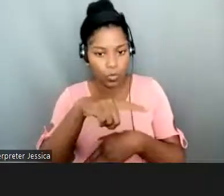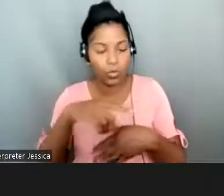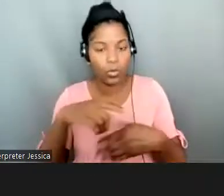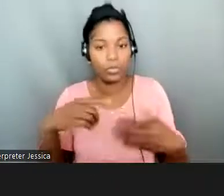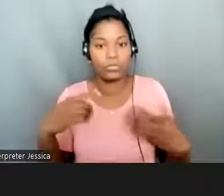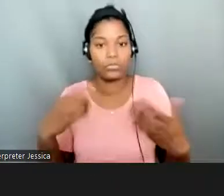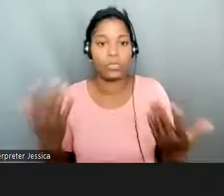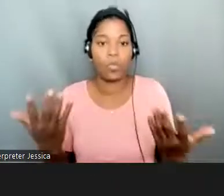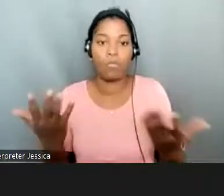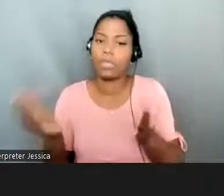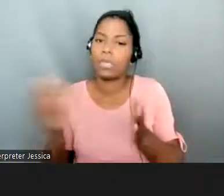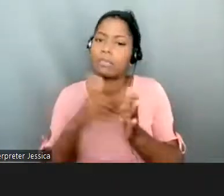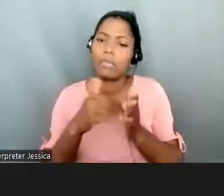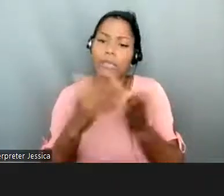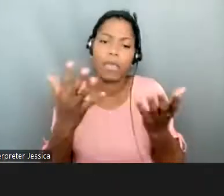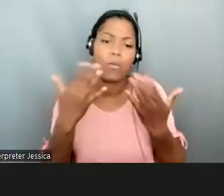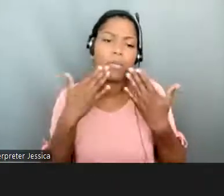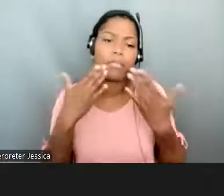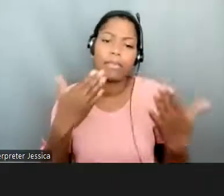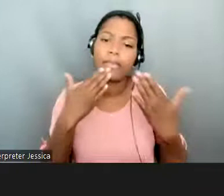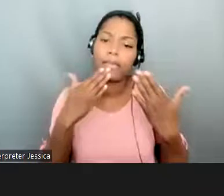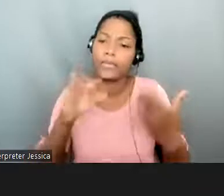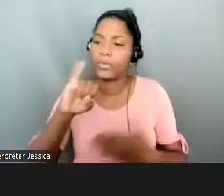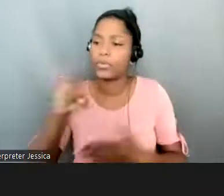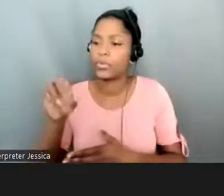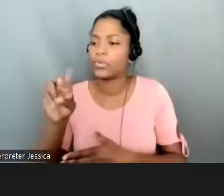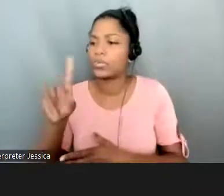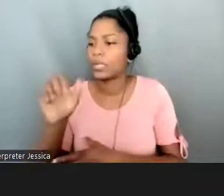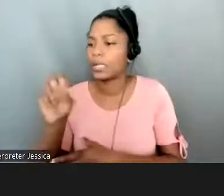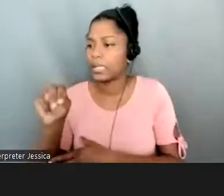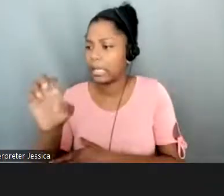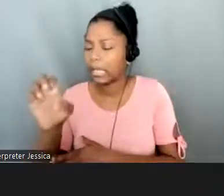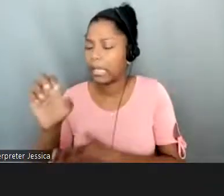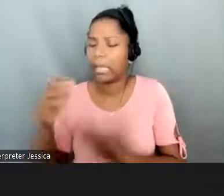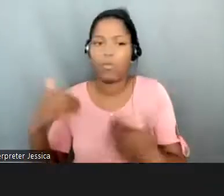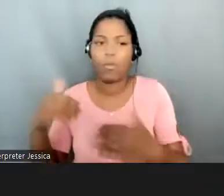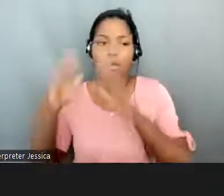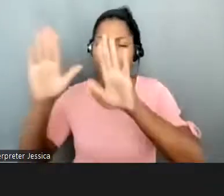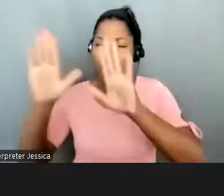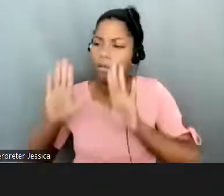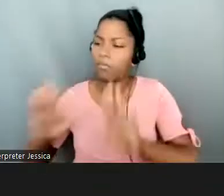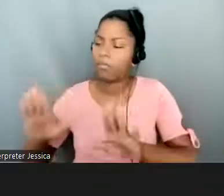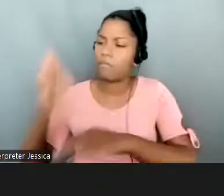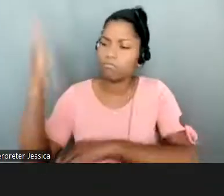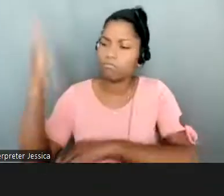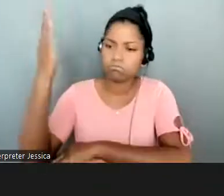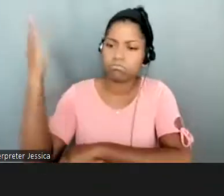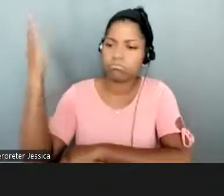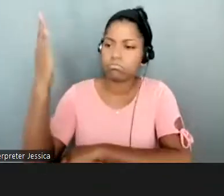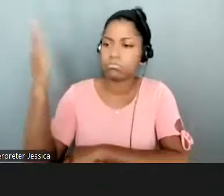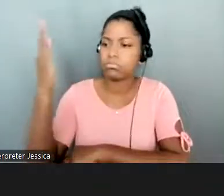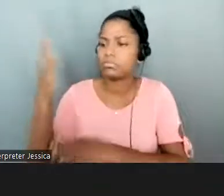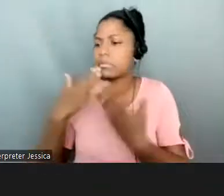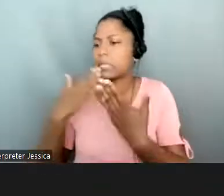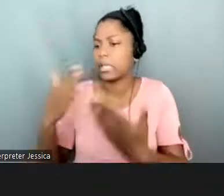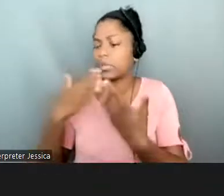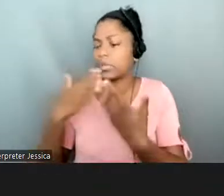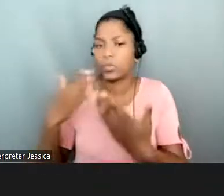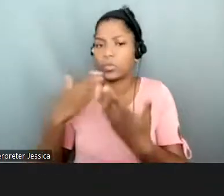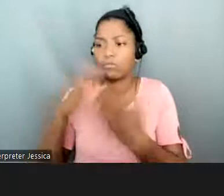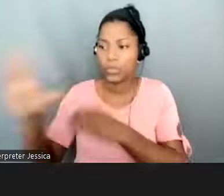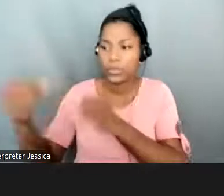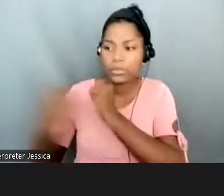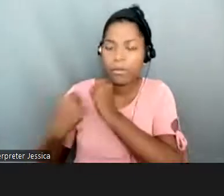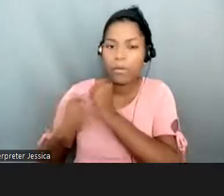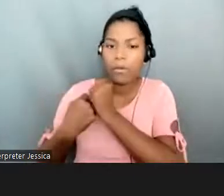with that, again, I want to thank Julianne for her wonderful presentation today and for all her